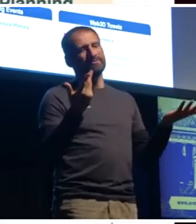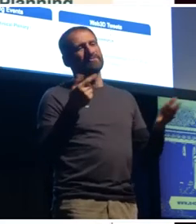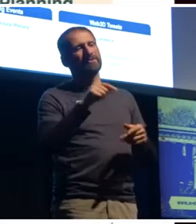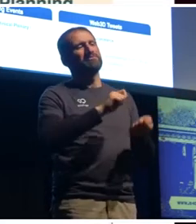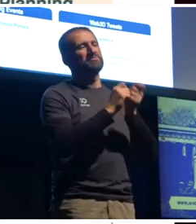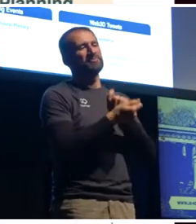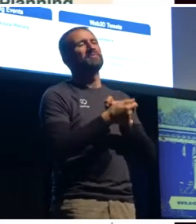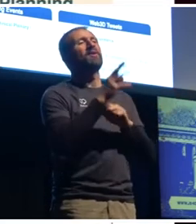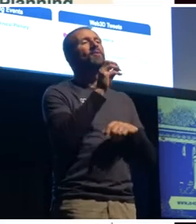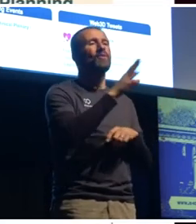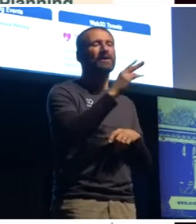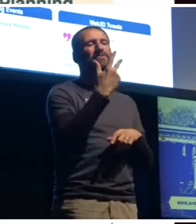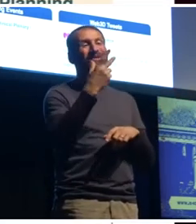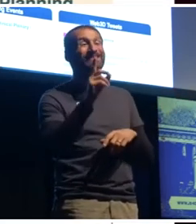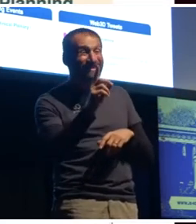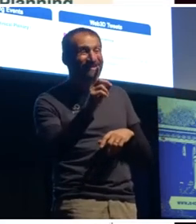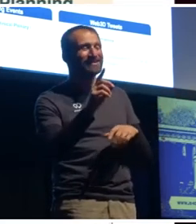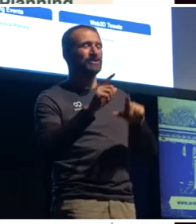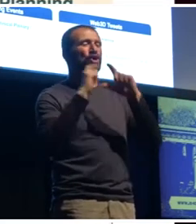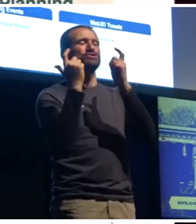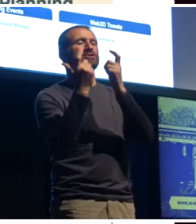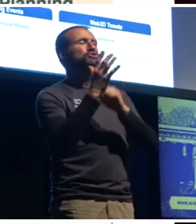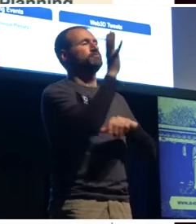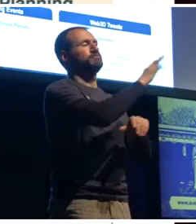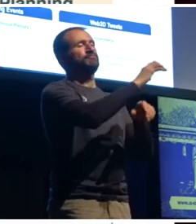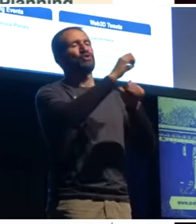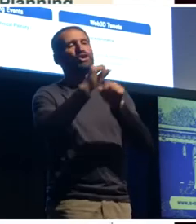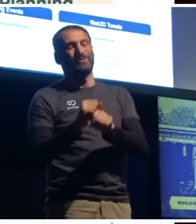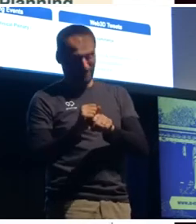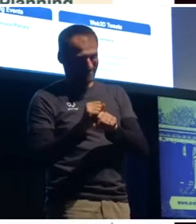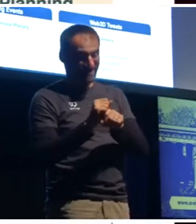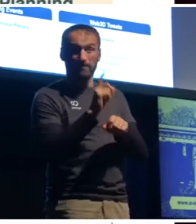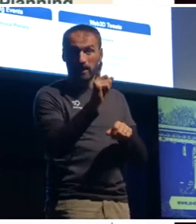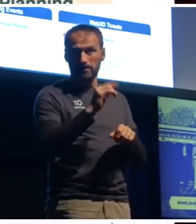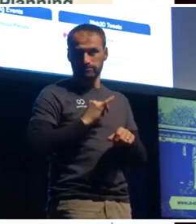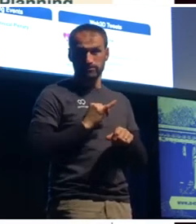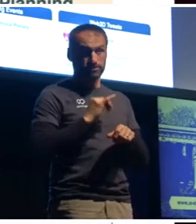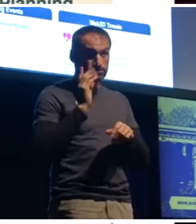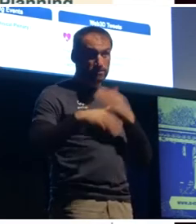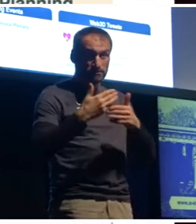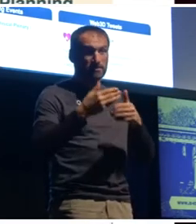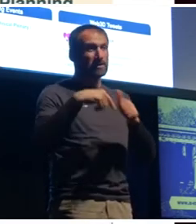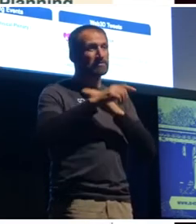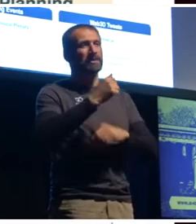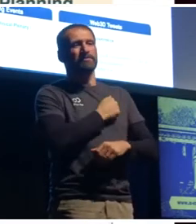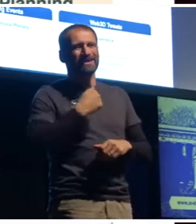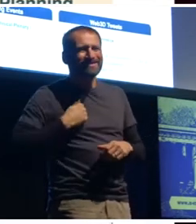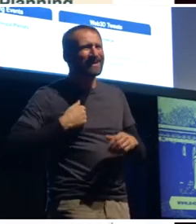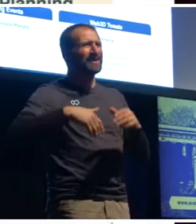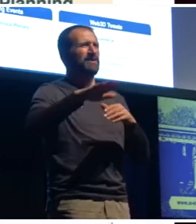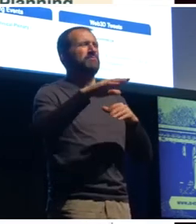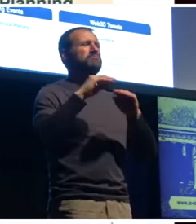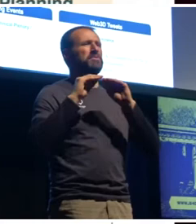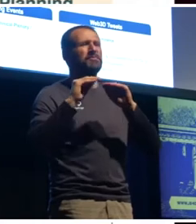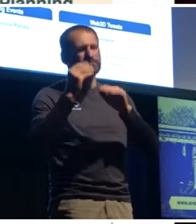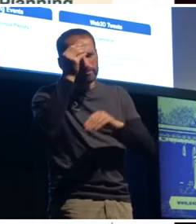over by the Web3D consortium. But it's really, really useful in like military, educational, et cetera, kinds of fields because